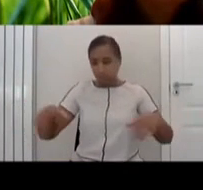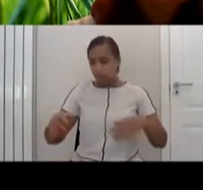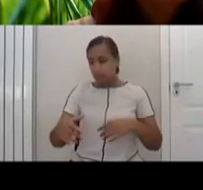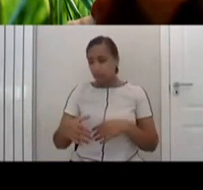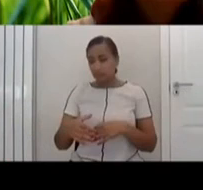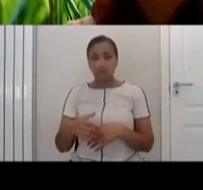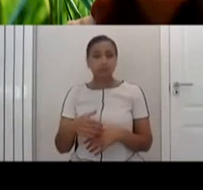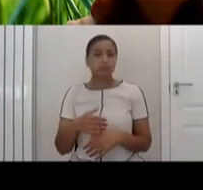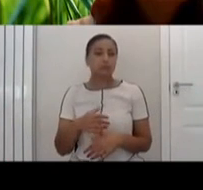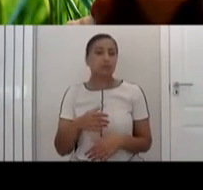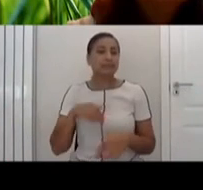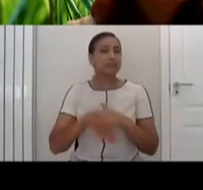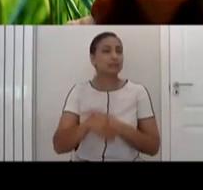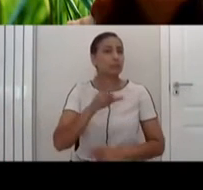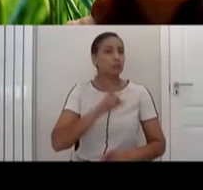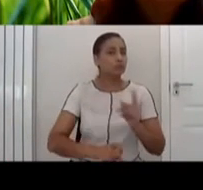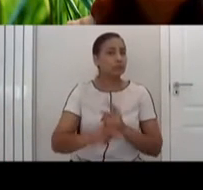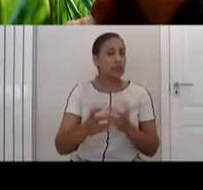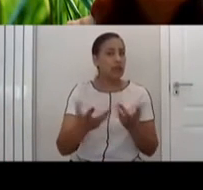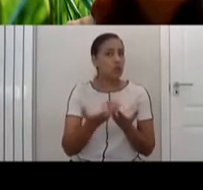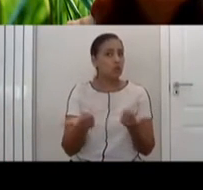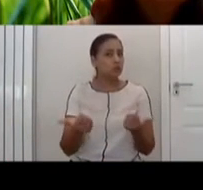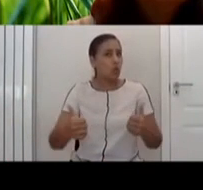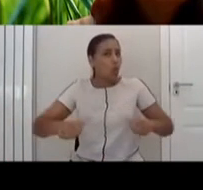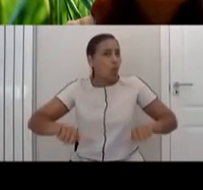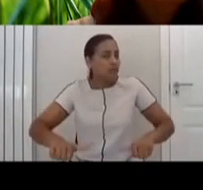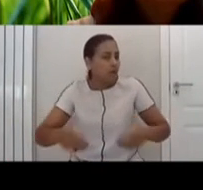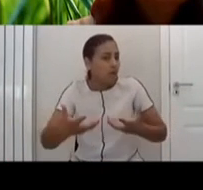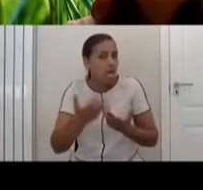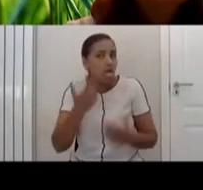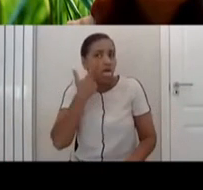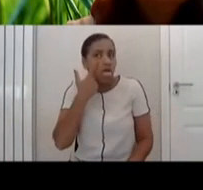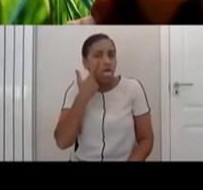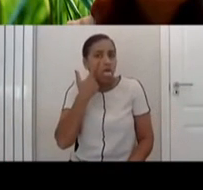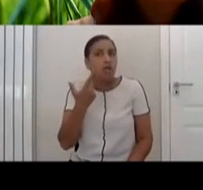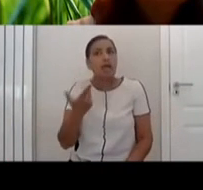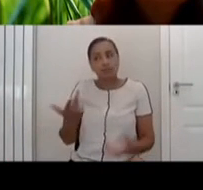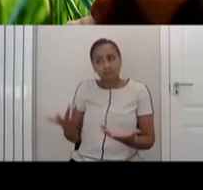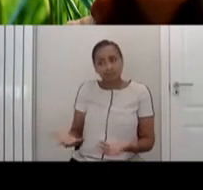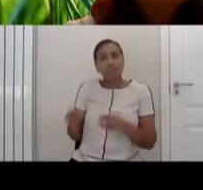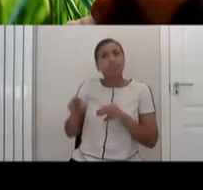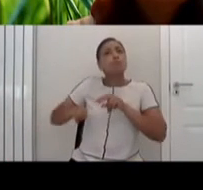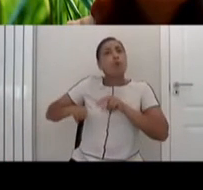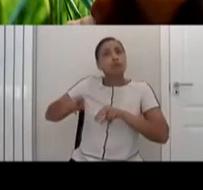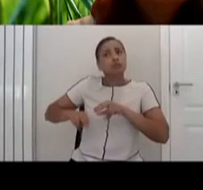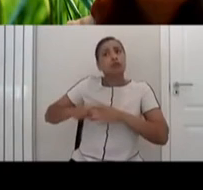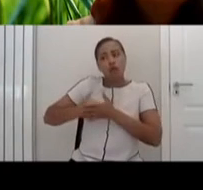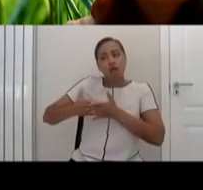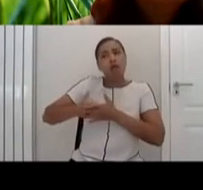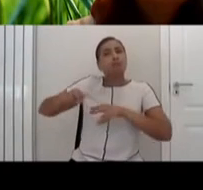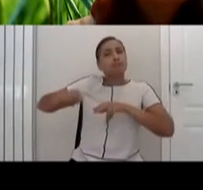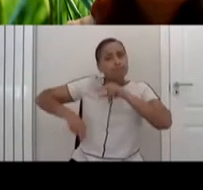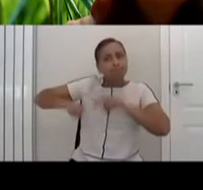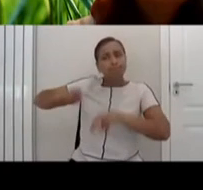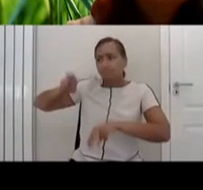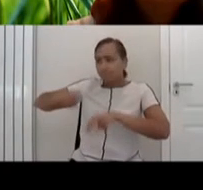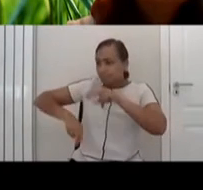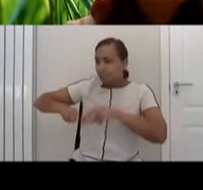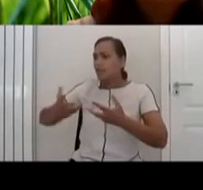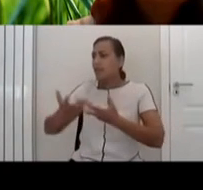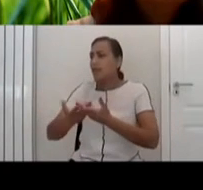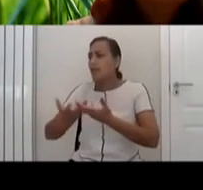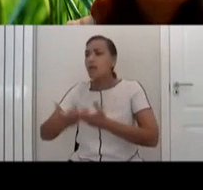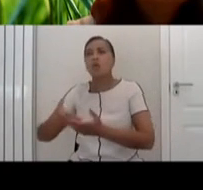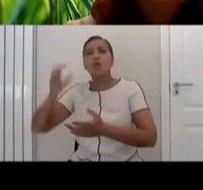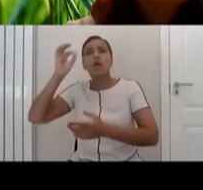within a local community. So, you know, we're looking very closely at, you know, how local